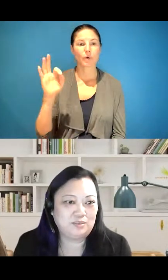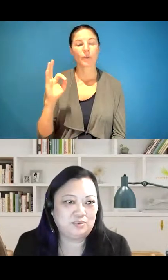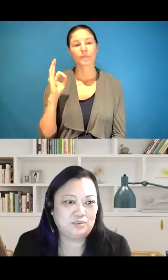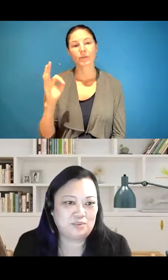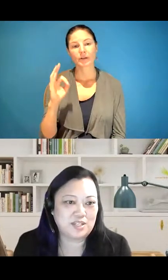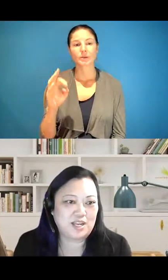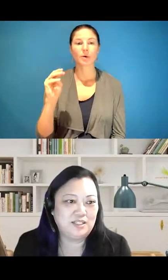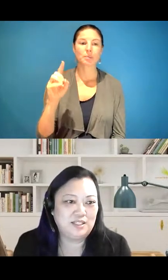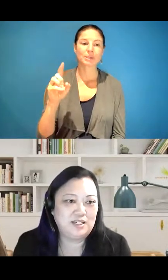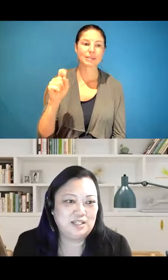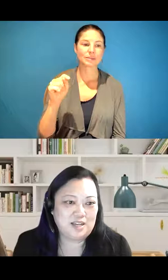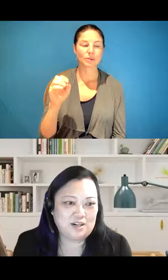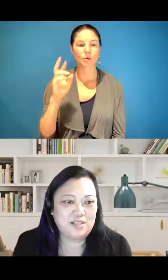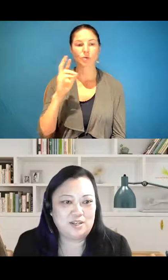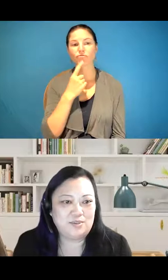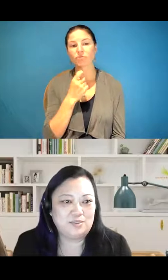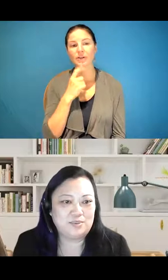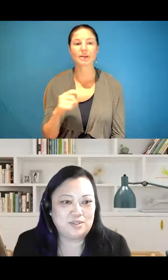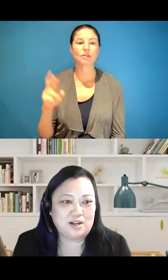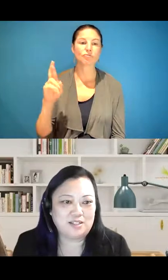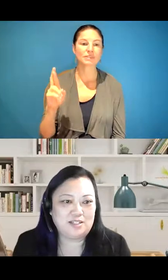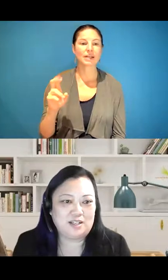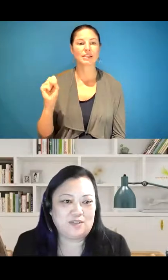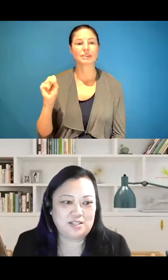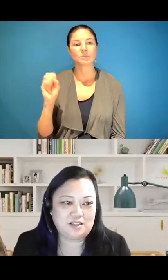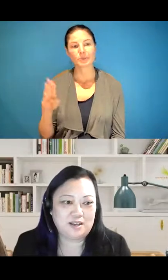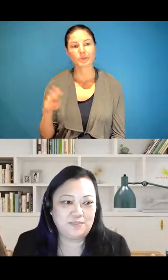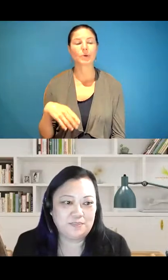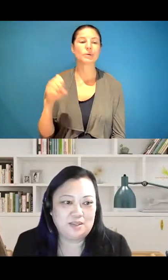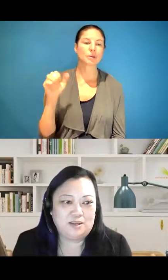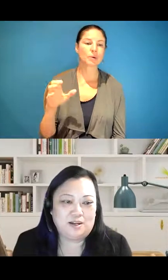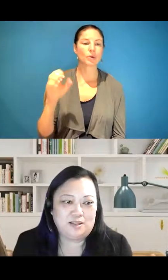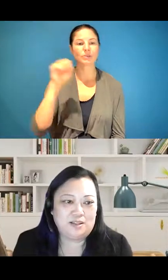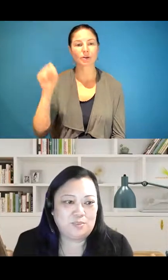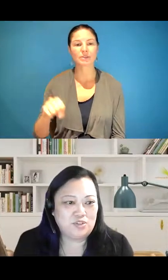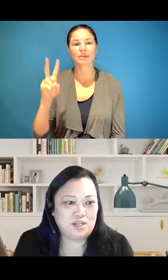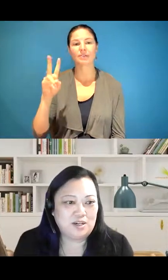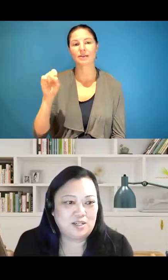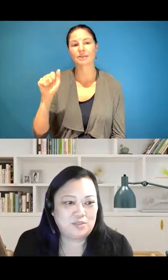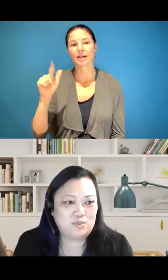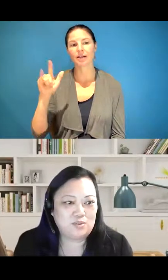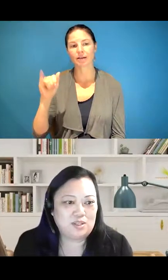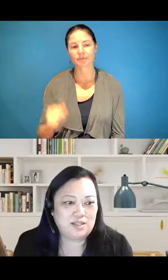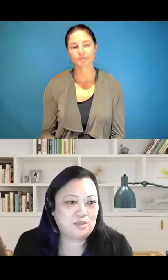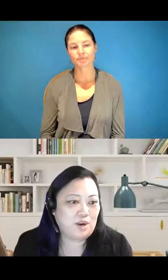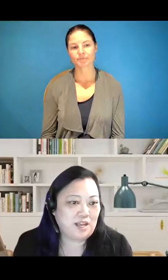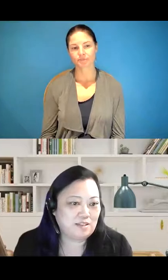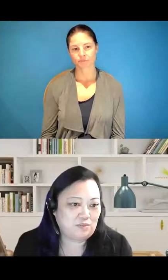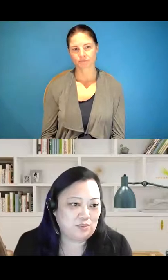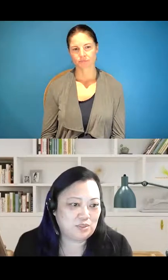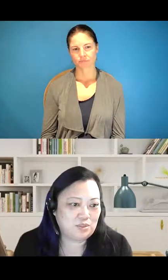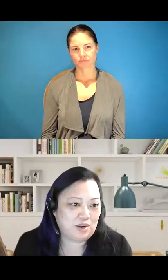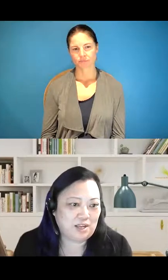Redding, Riverside, Sacramento, Stockton, and Visalia. The approach here is we're utilizing the